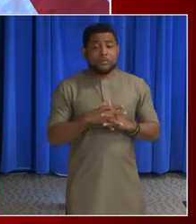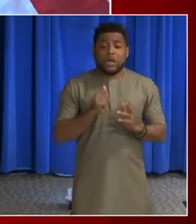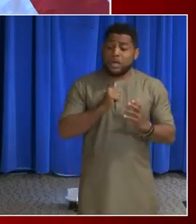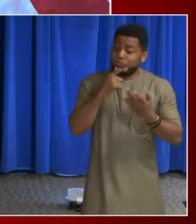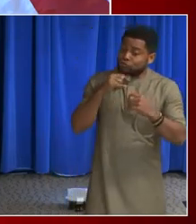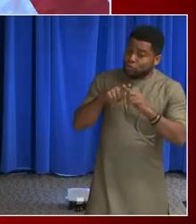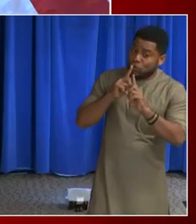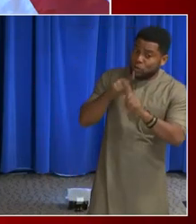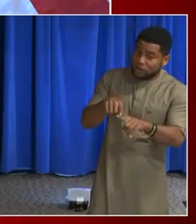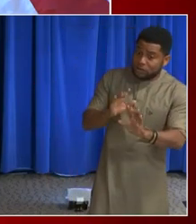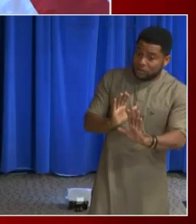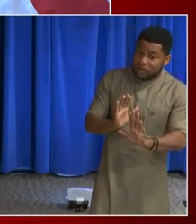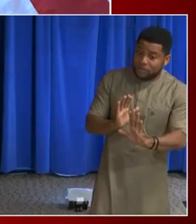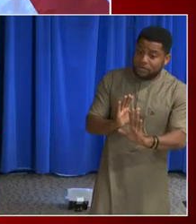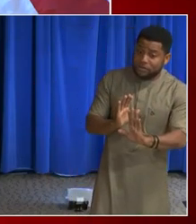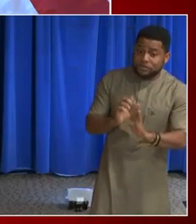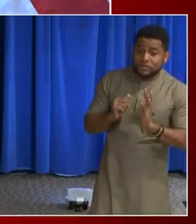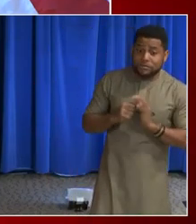Okay. So